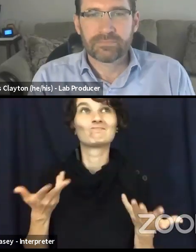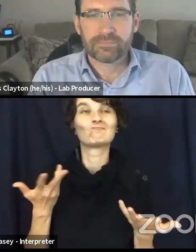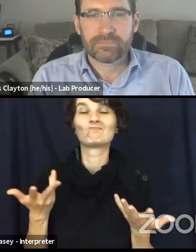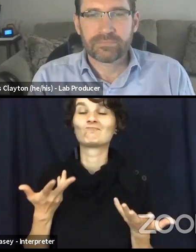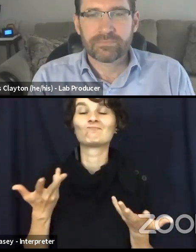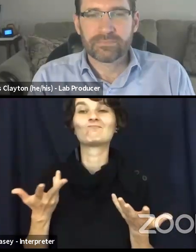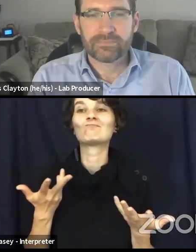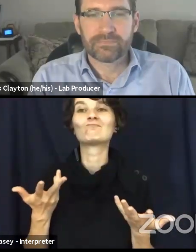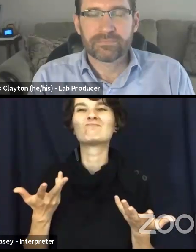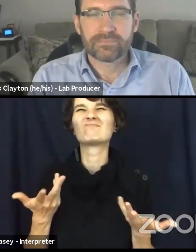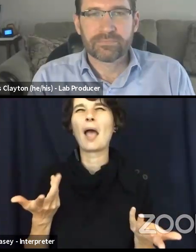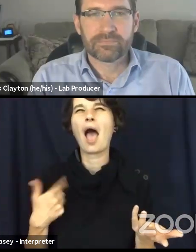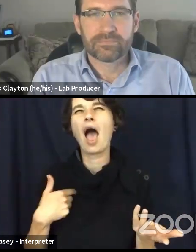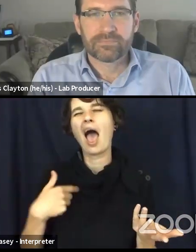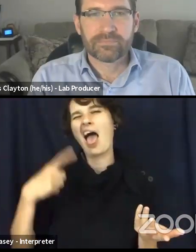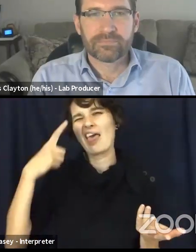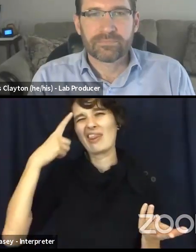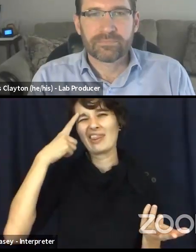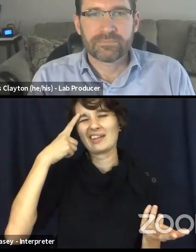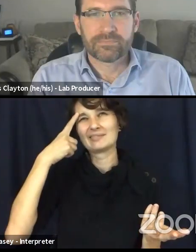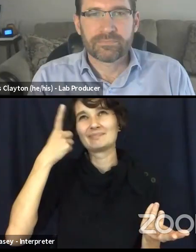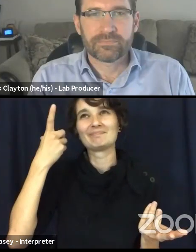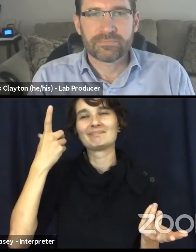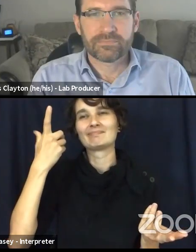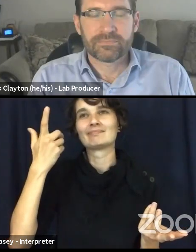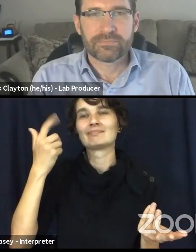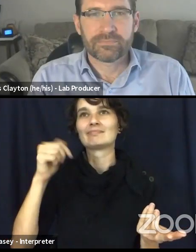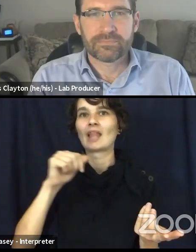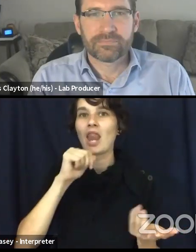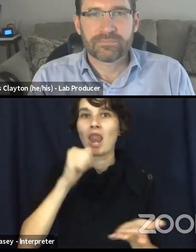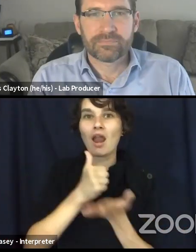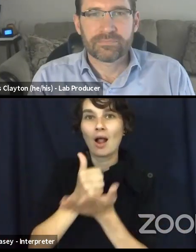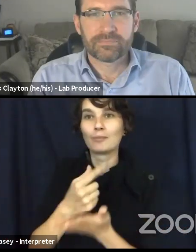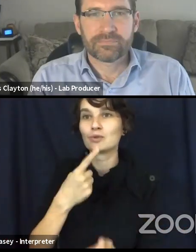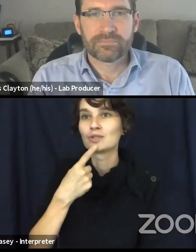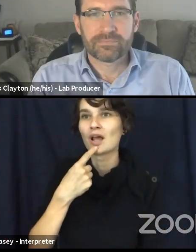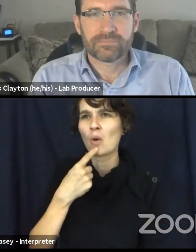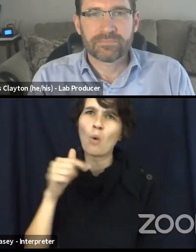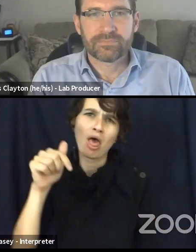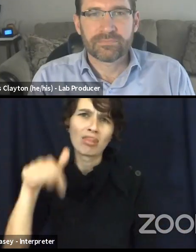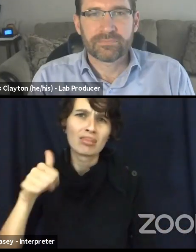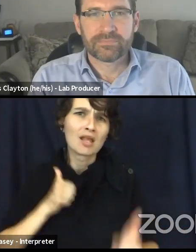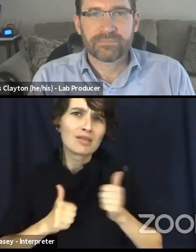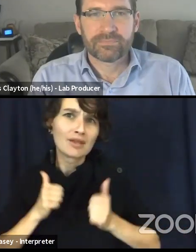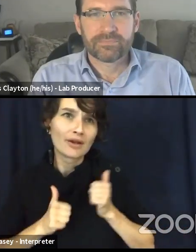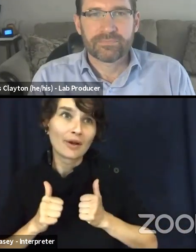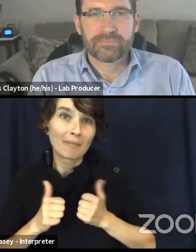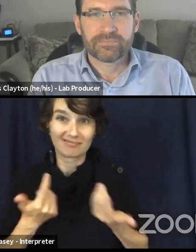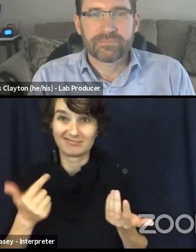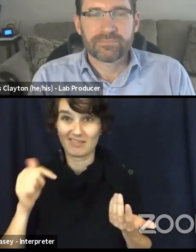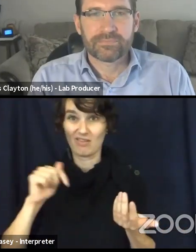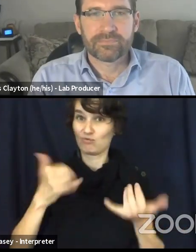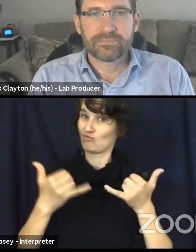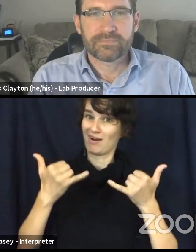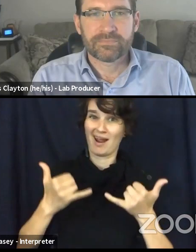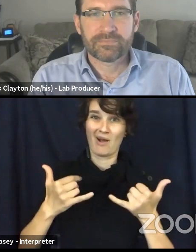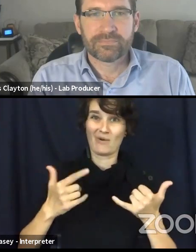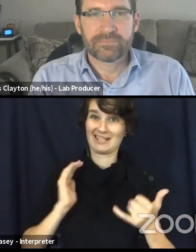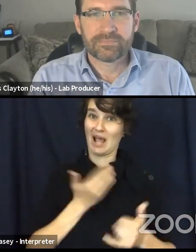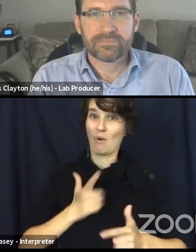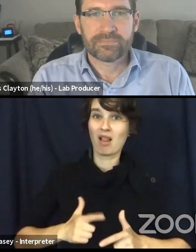I almost think it is a disservice to say, well, is this theater? Because if this is our life and if this is really part of our